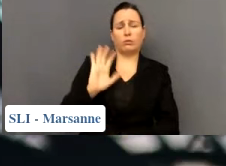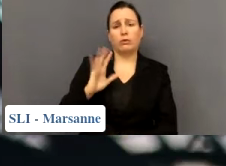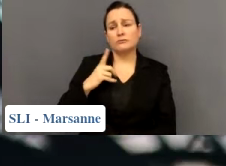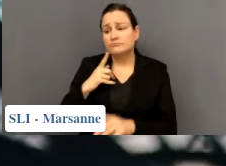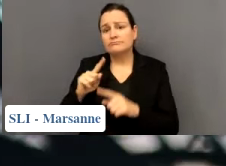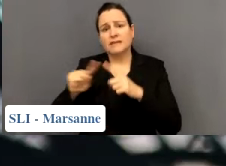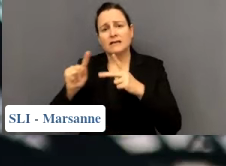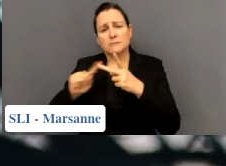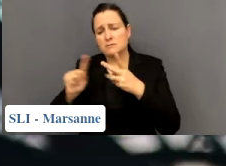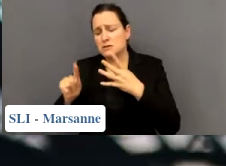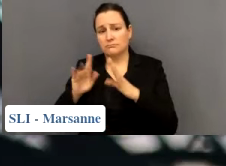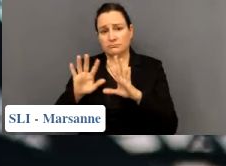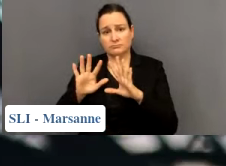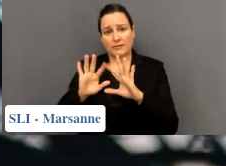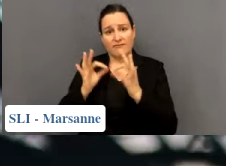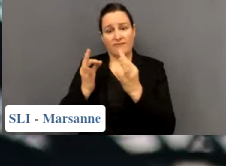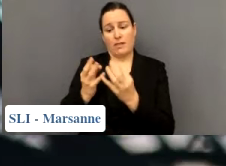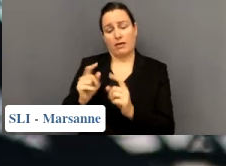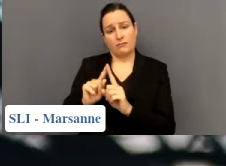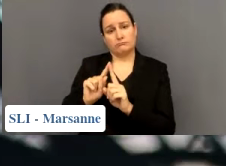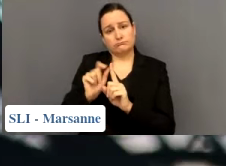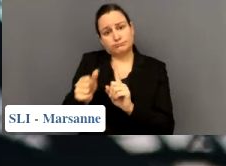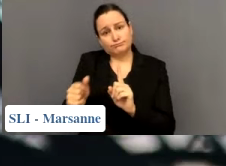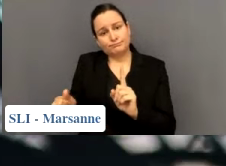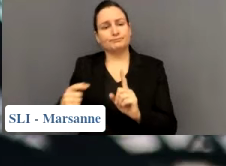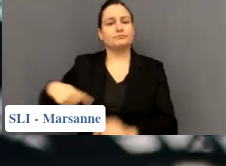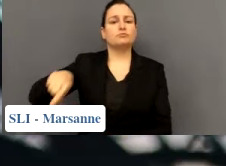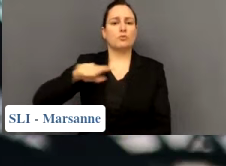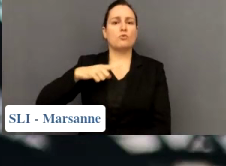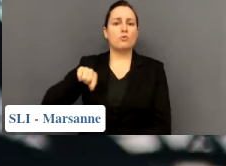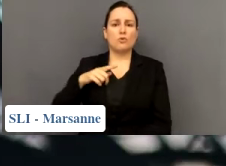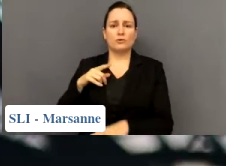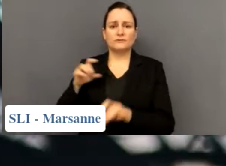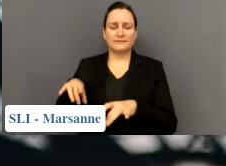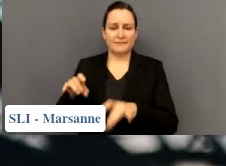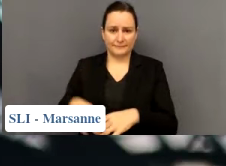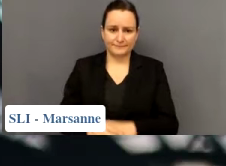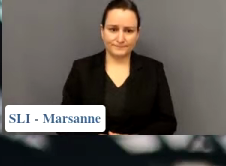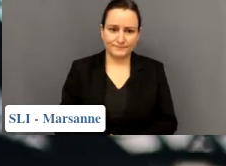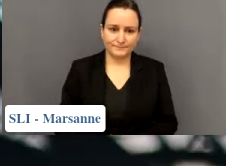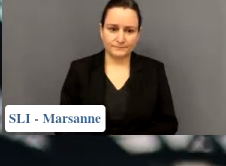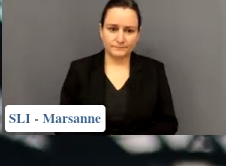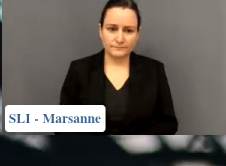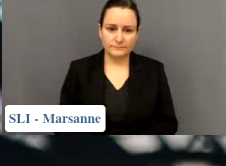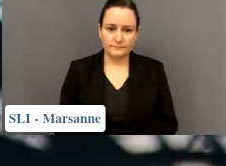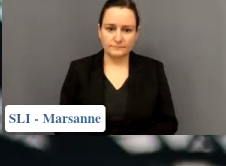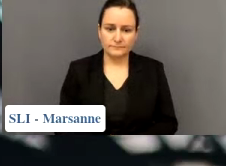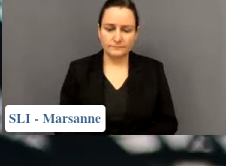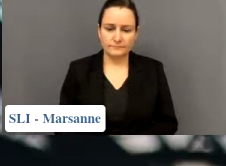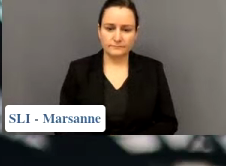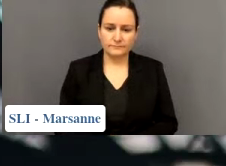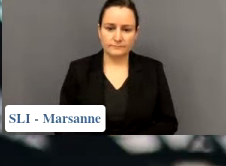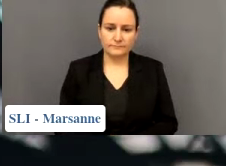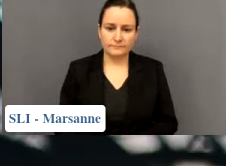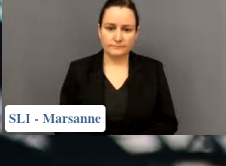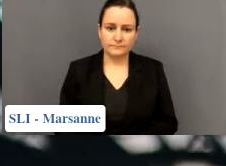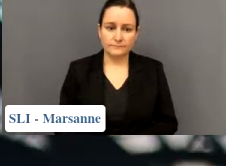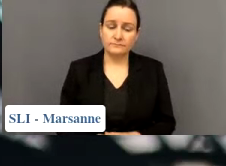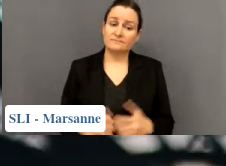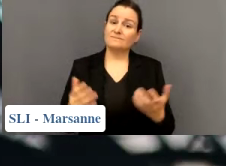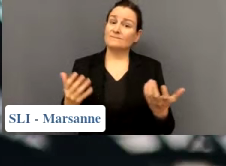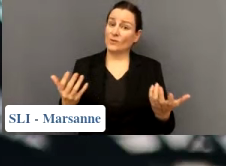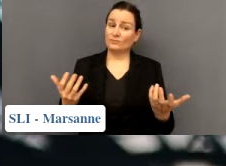by women experiencing multiple forms of structural disadvantage or discrimination. Because of this, the evidence shows we need